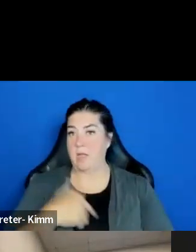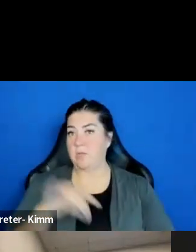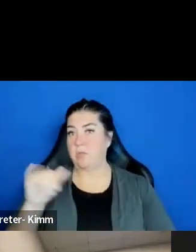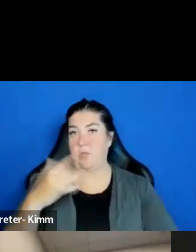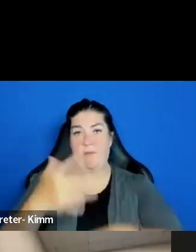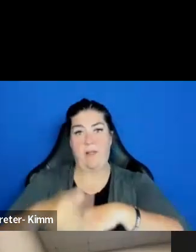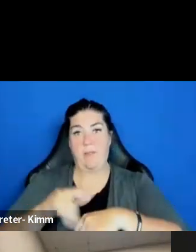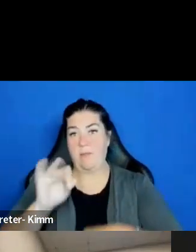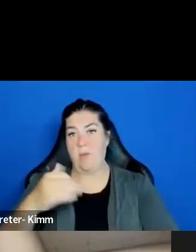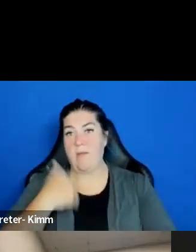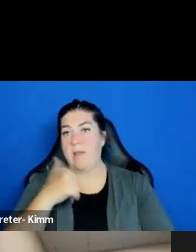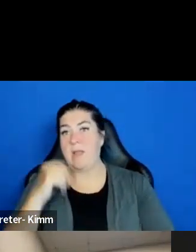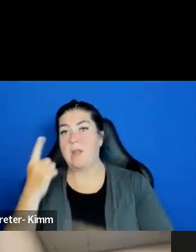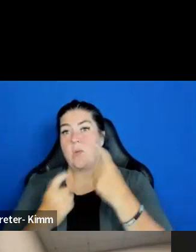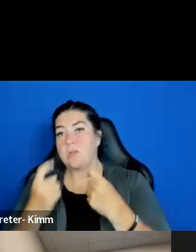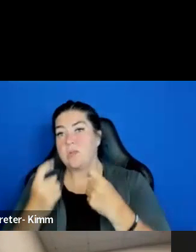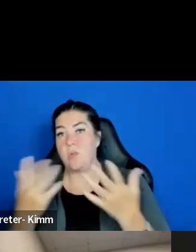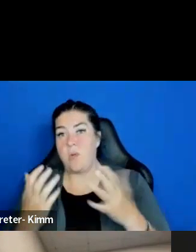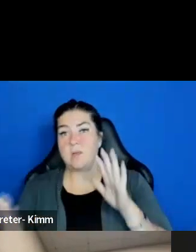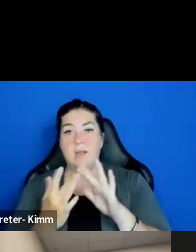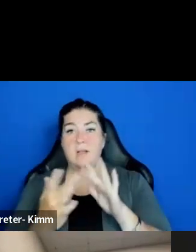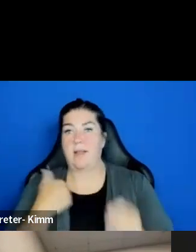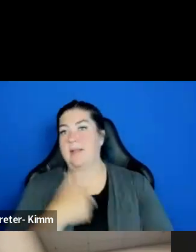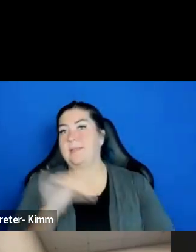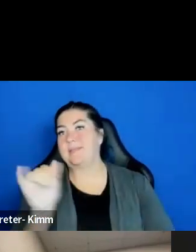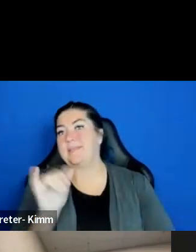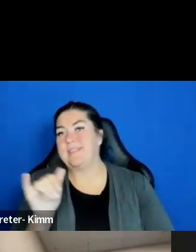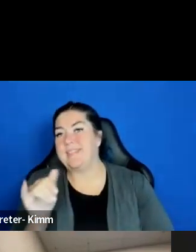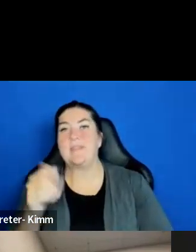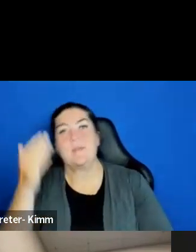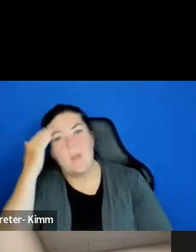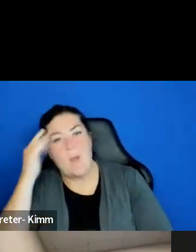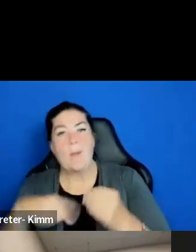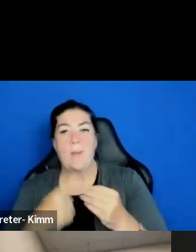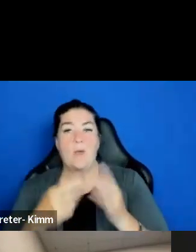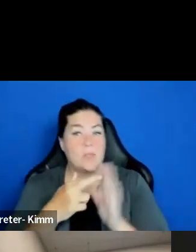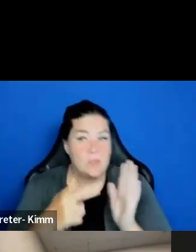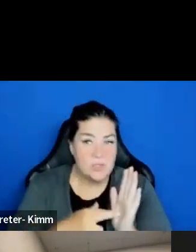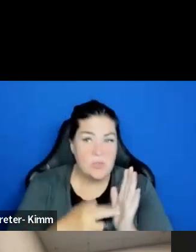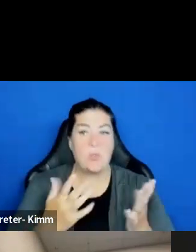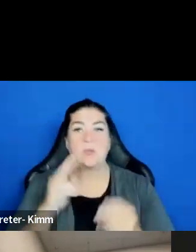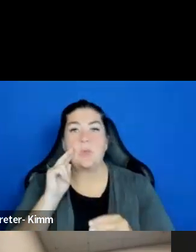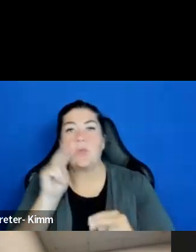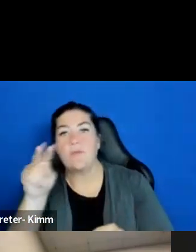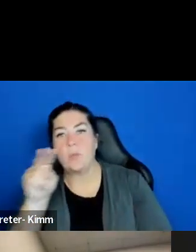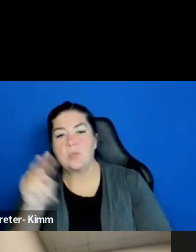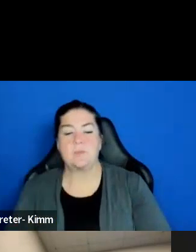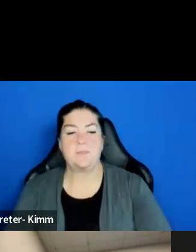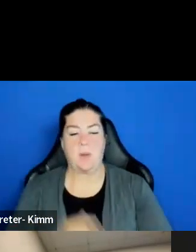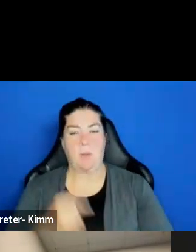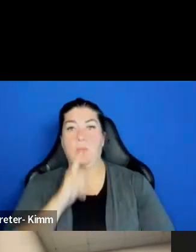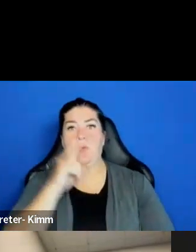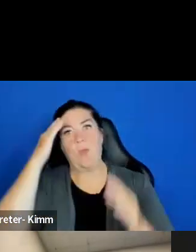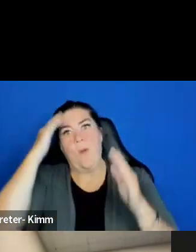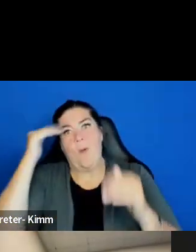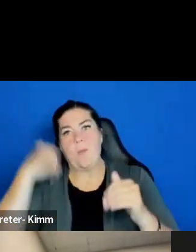anyone has any questions or would want to reach out to us to either know about the registration or what to look forward to that. But we really hope to be able